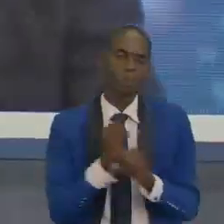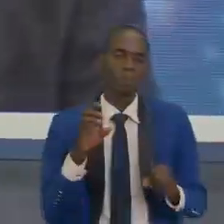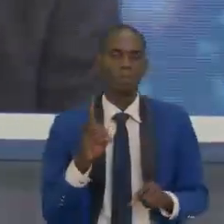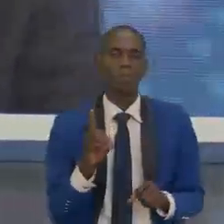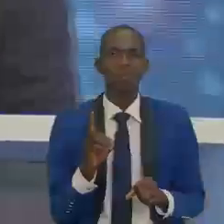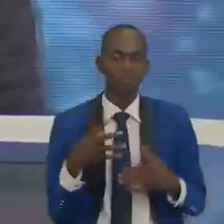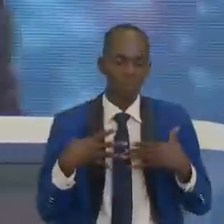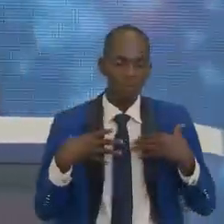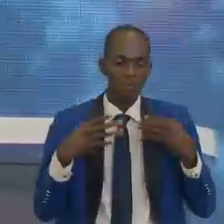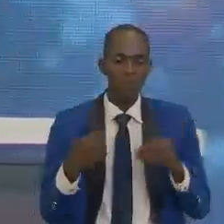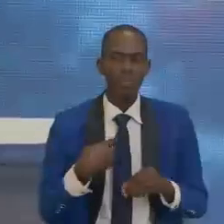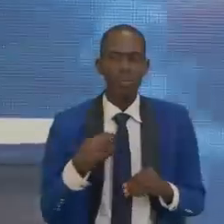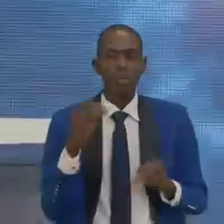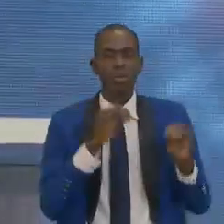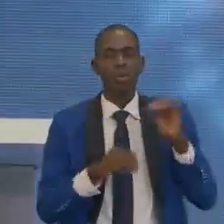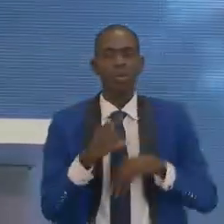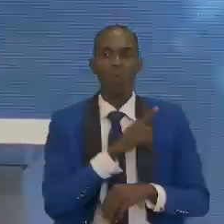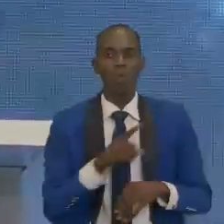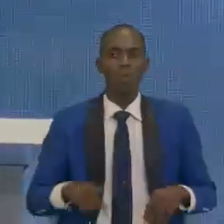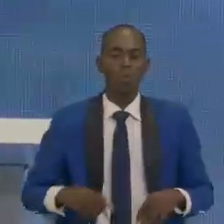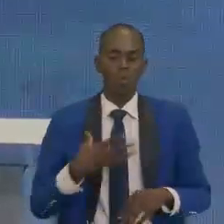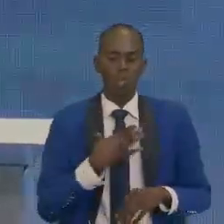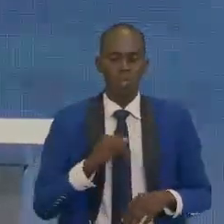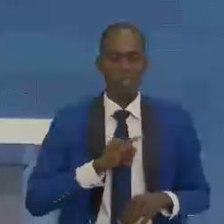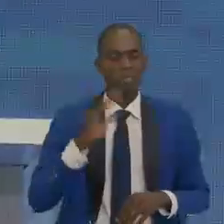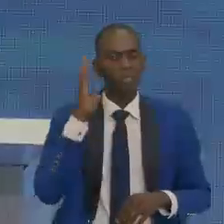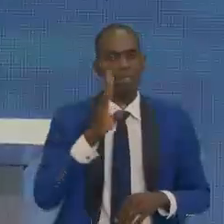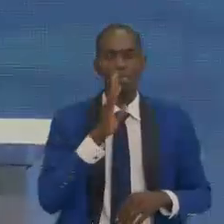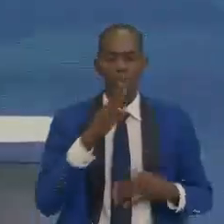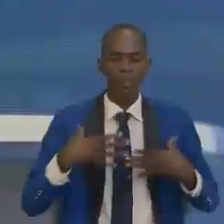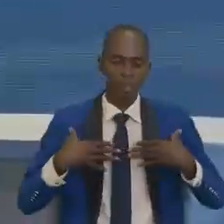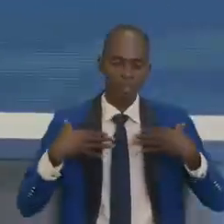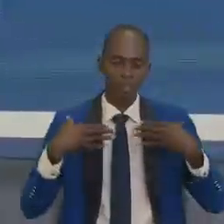Heal me, O Lord, and I shall be healed.